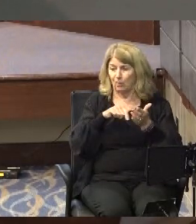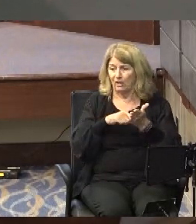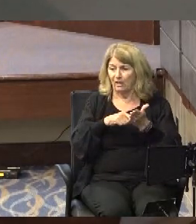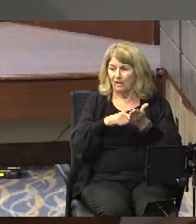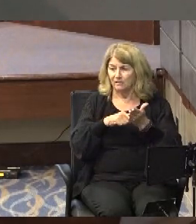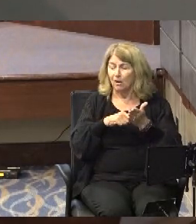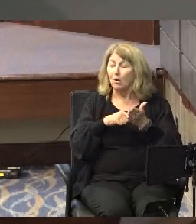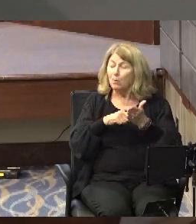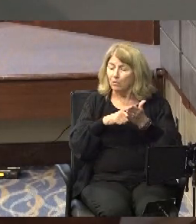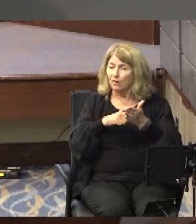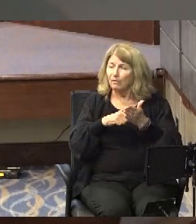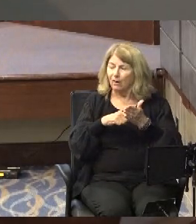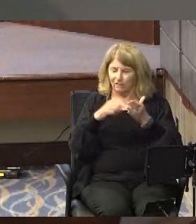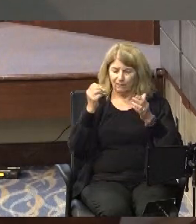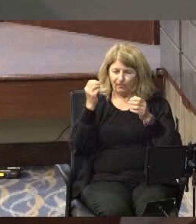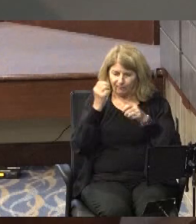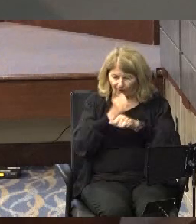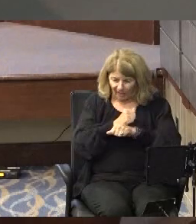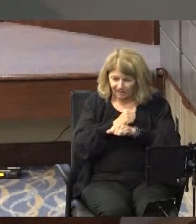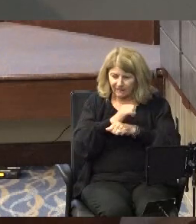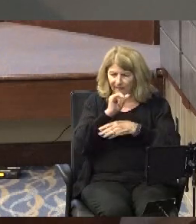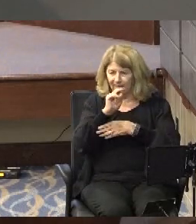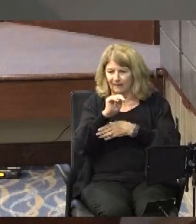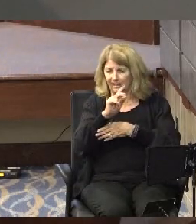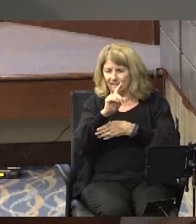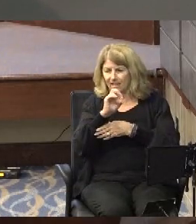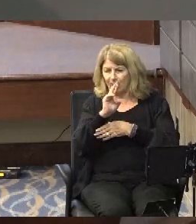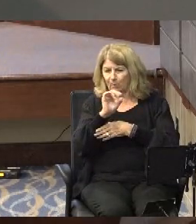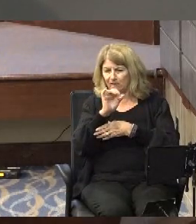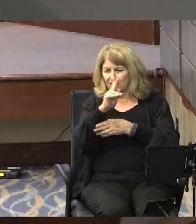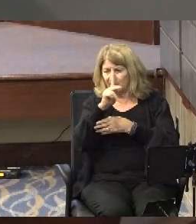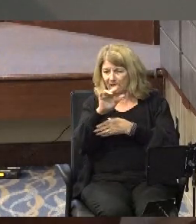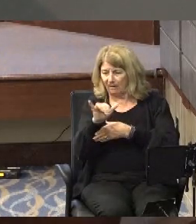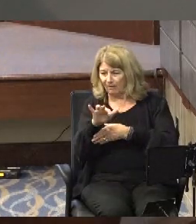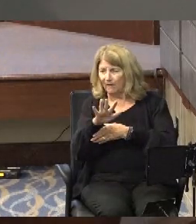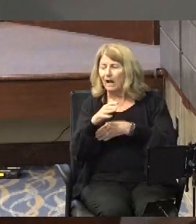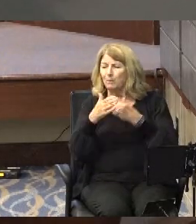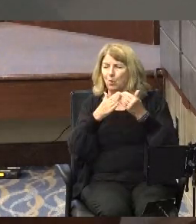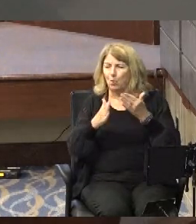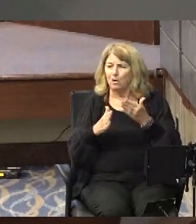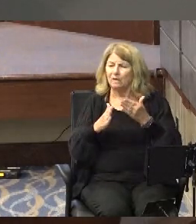the integrity of the neighborhood. It just seems another way for them to be able to obtain that property.